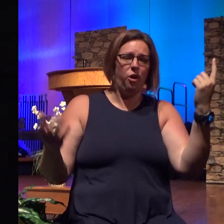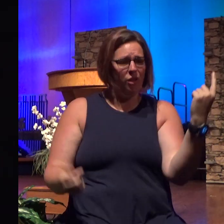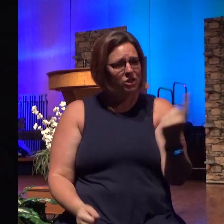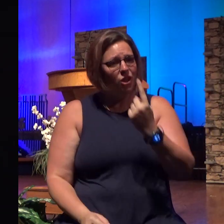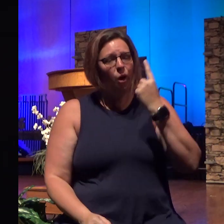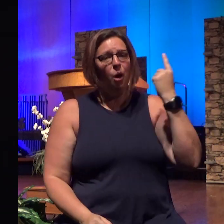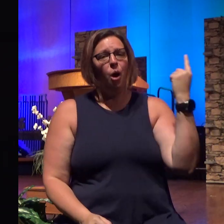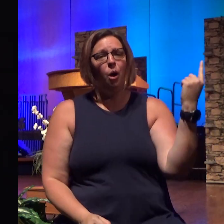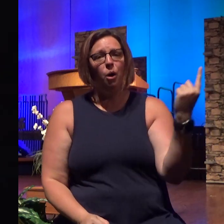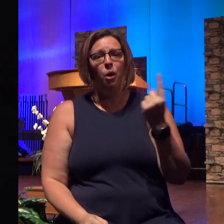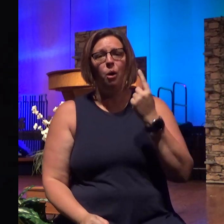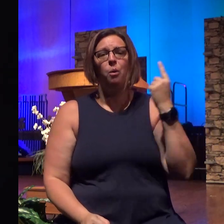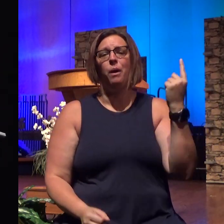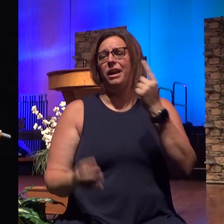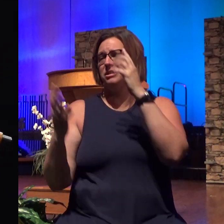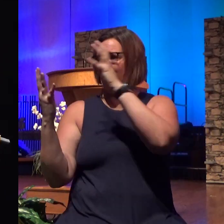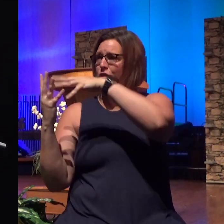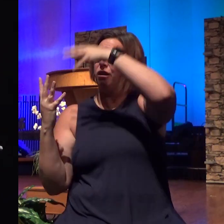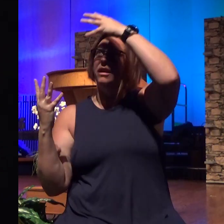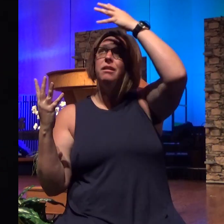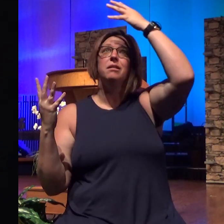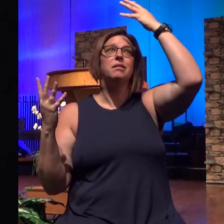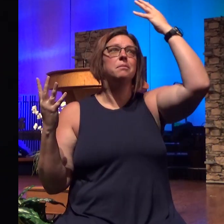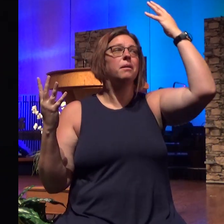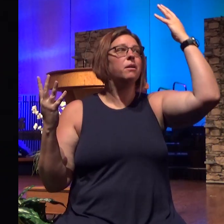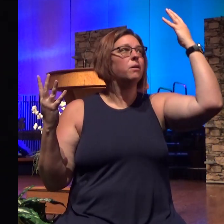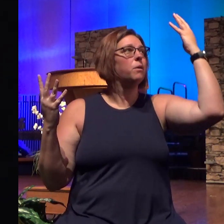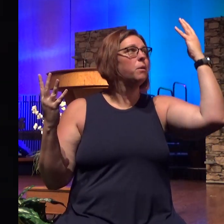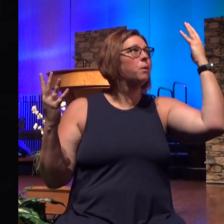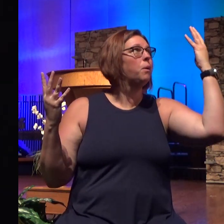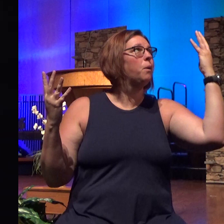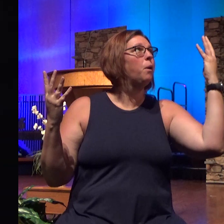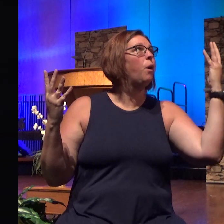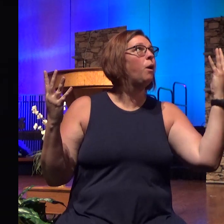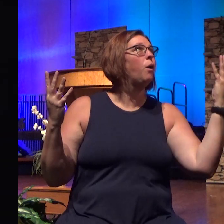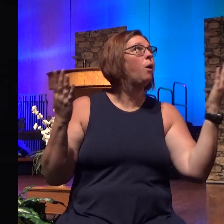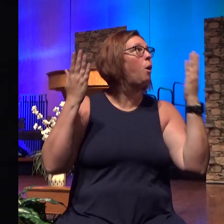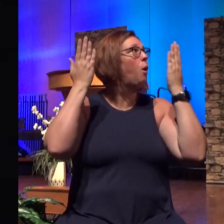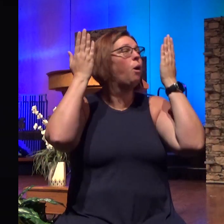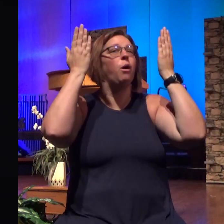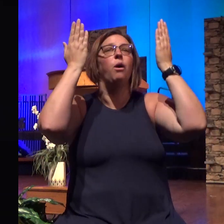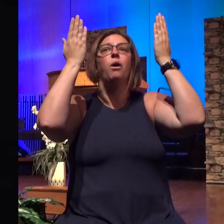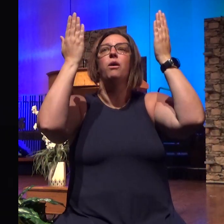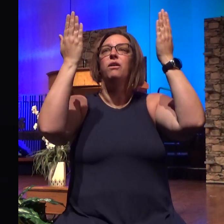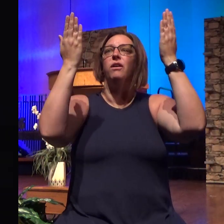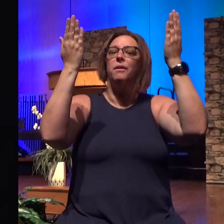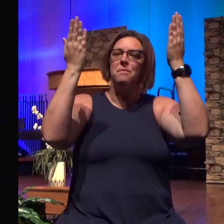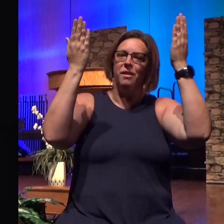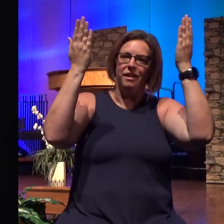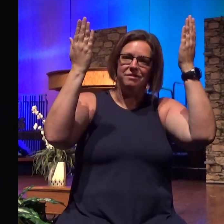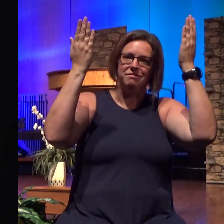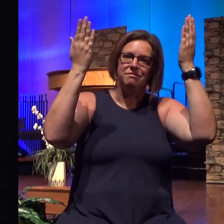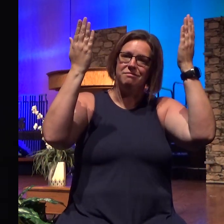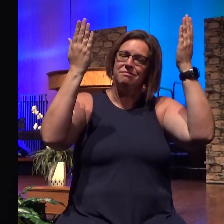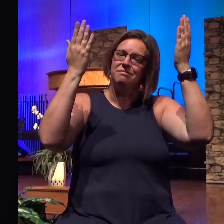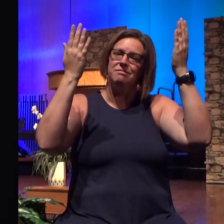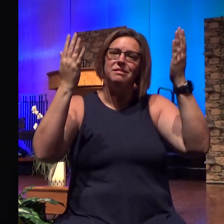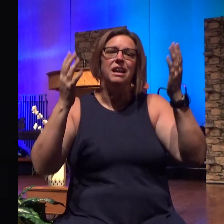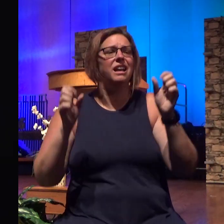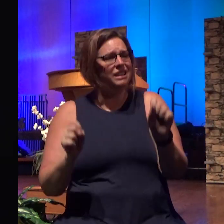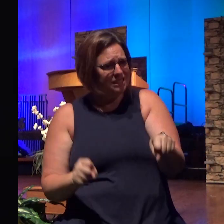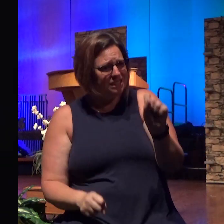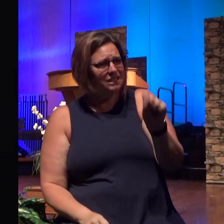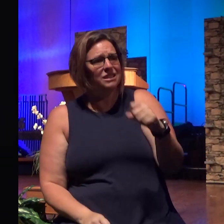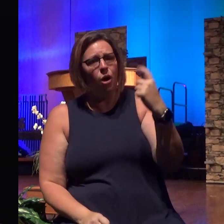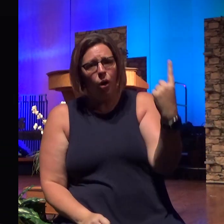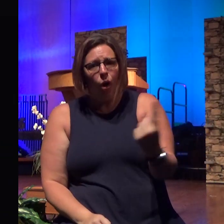that there's always been a rainbow hanging over your head. Yeah,